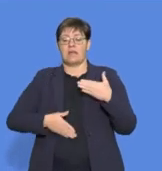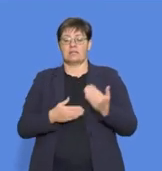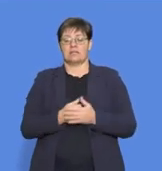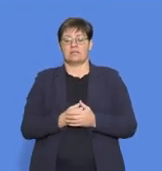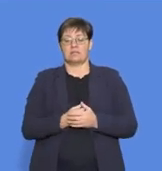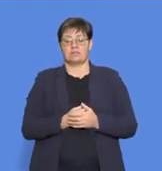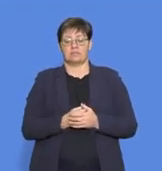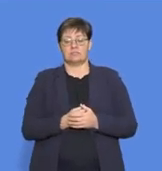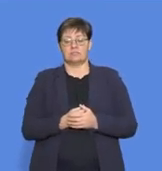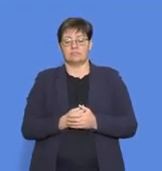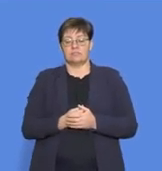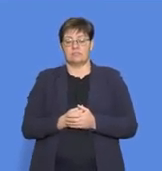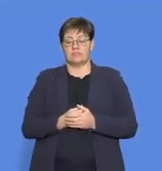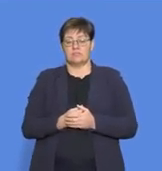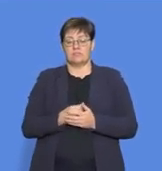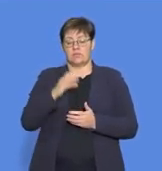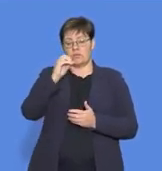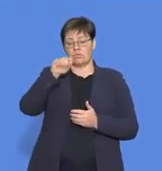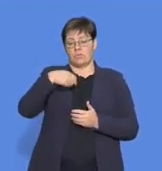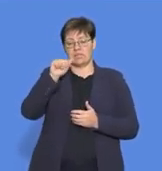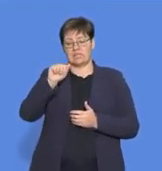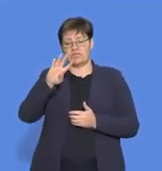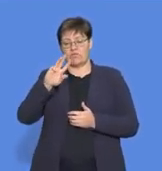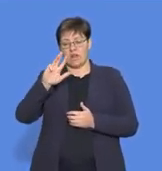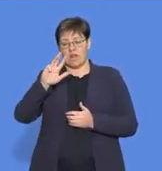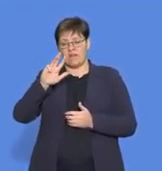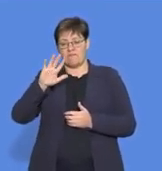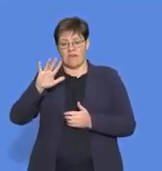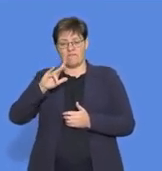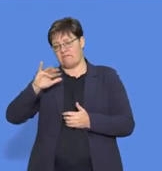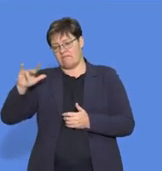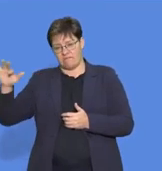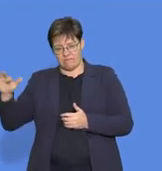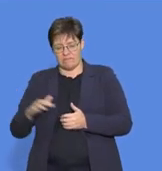end up with, if you put it into our calculator, we're going to end up with